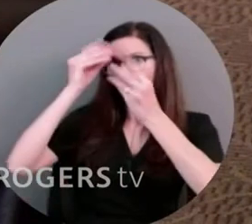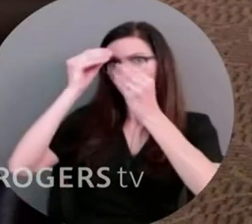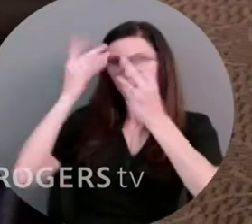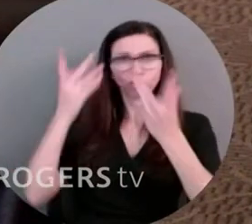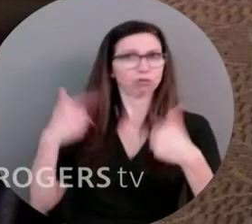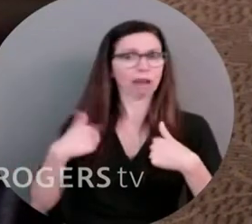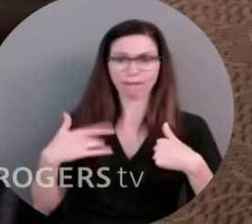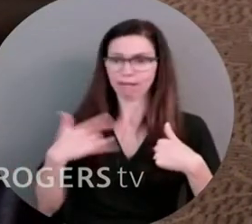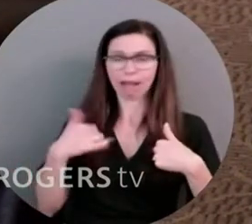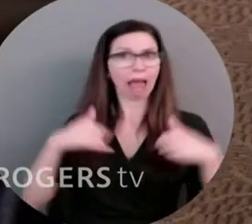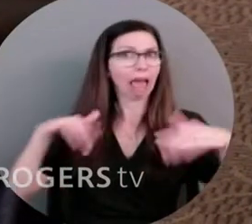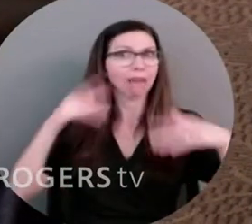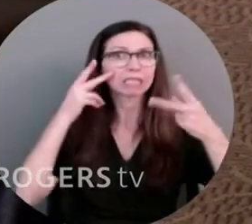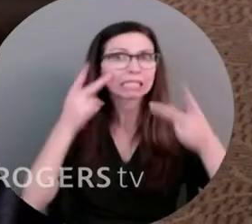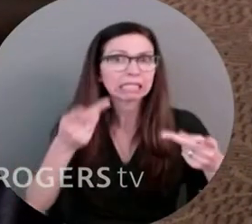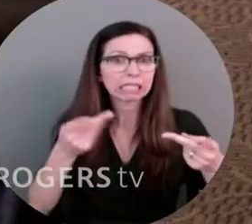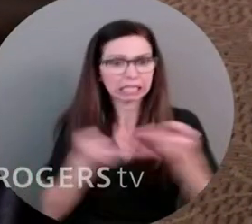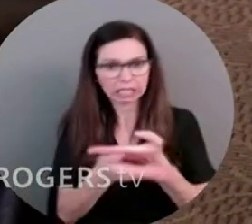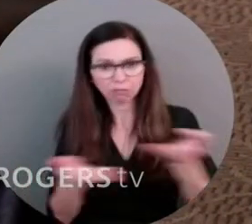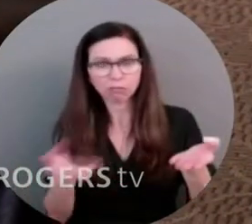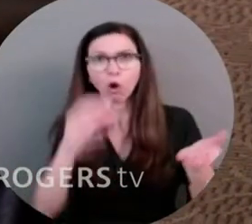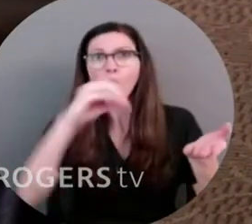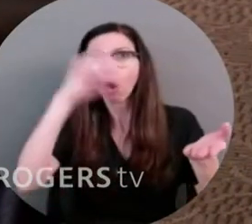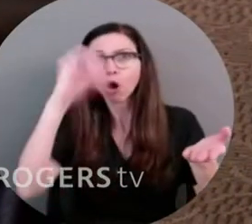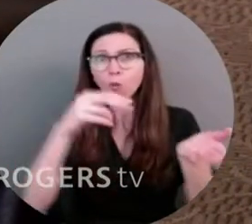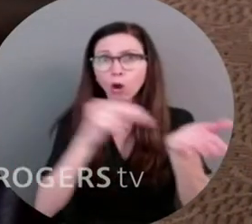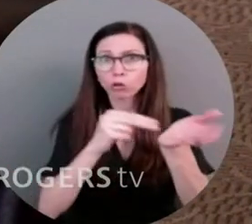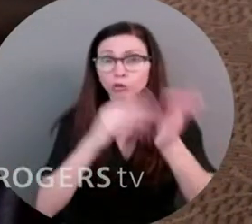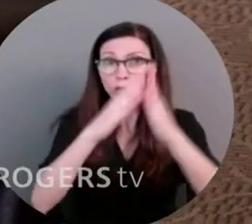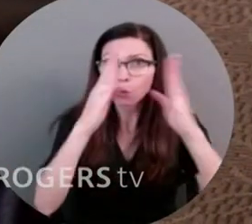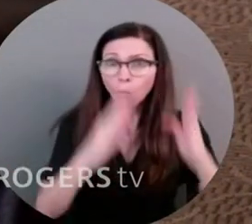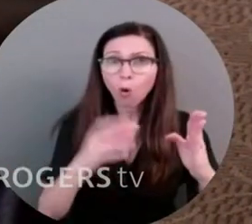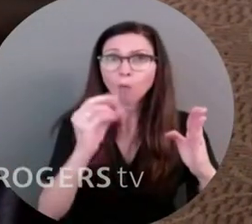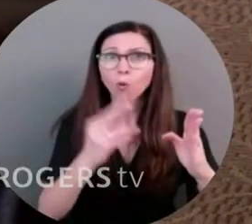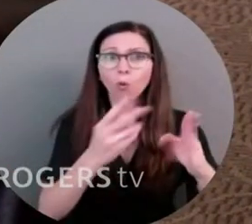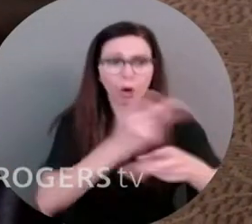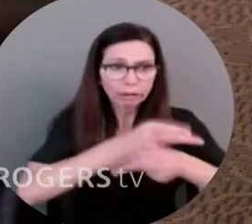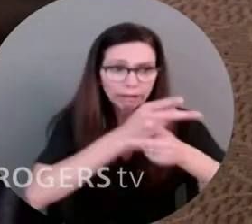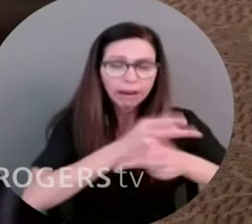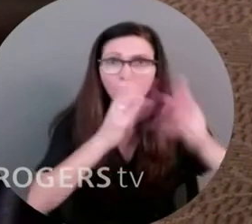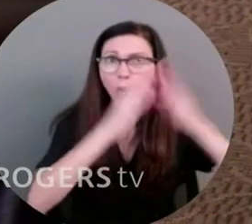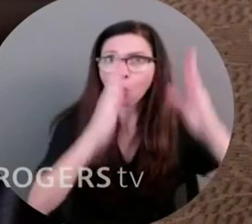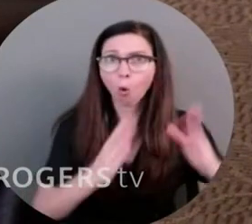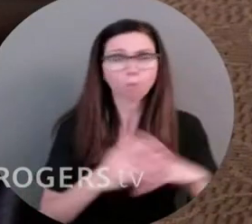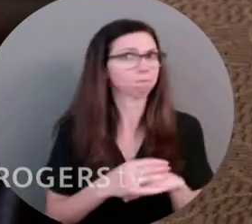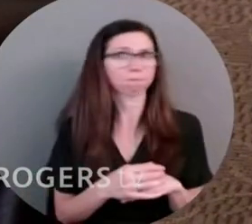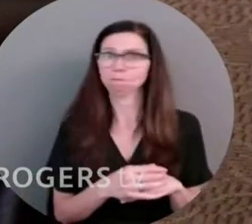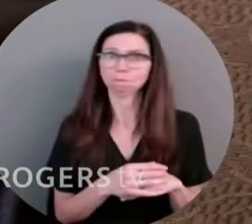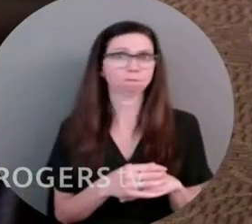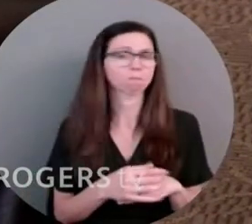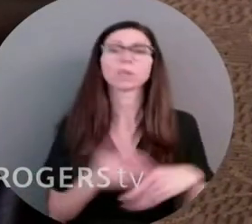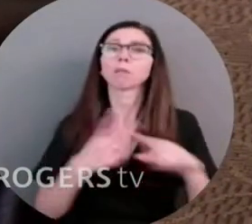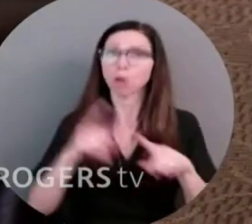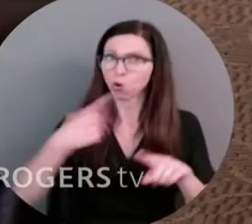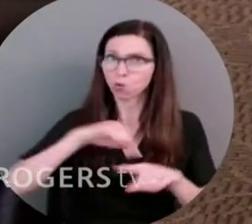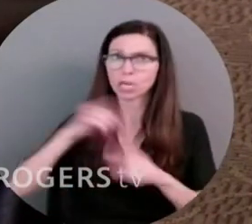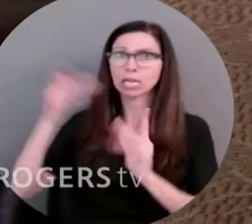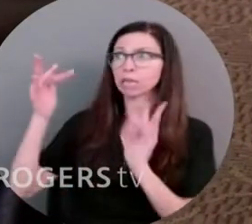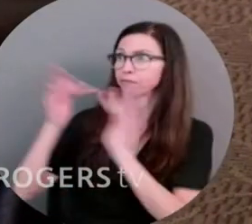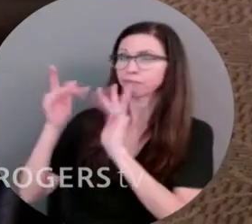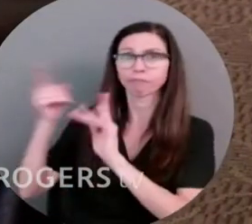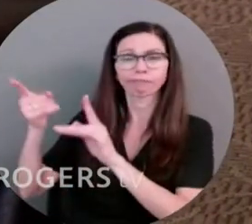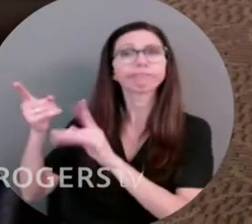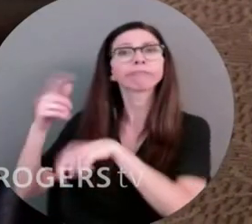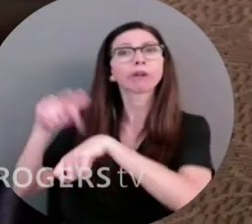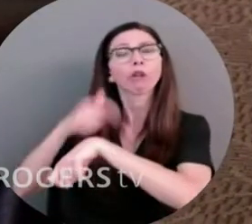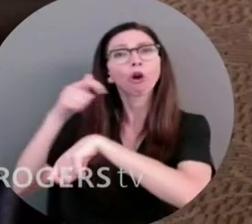for priority investigation. We do keep in touch with the long-term care home regulators who are responsible